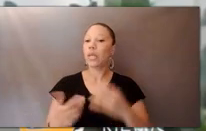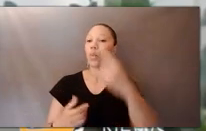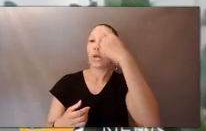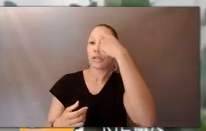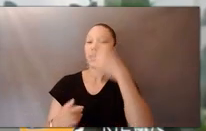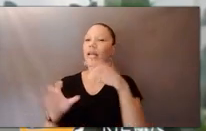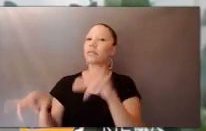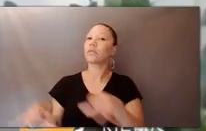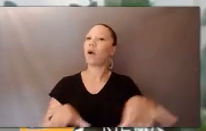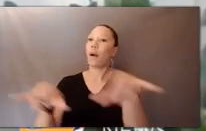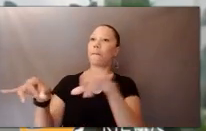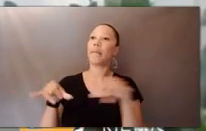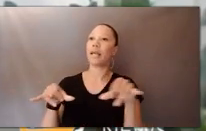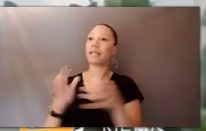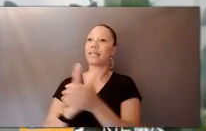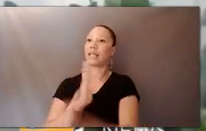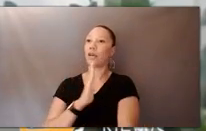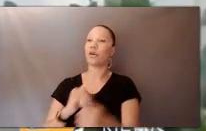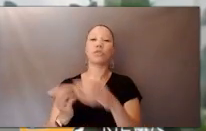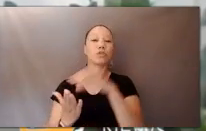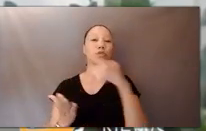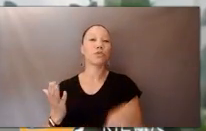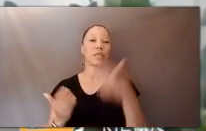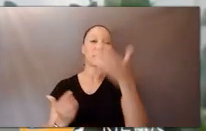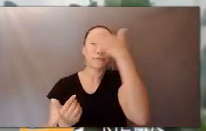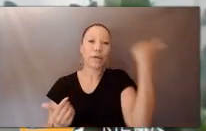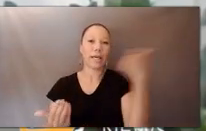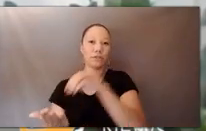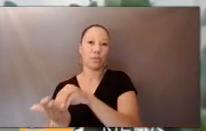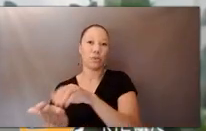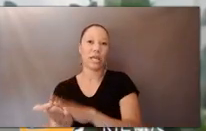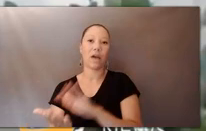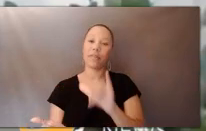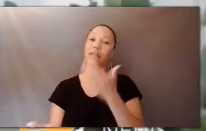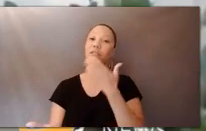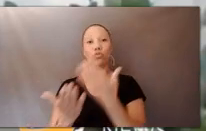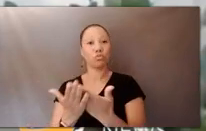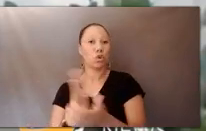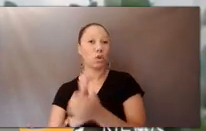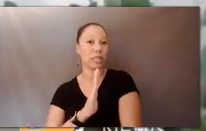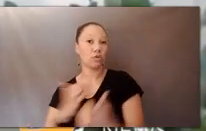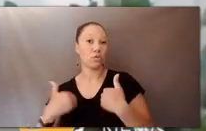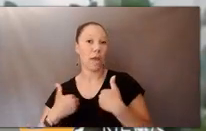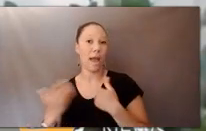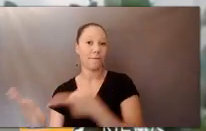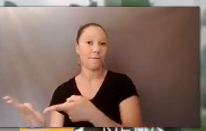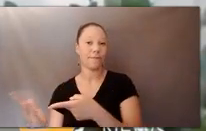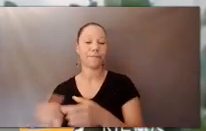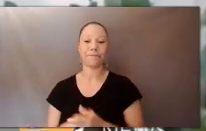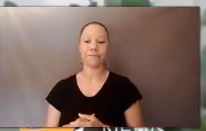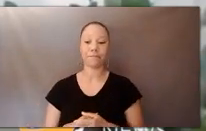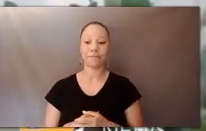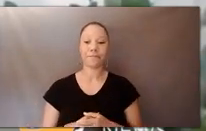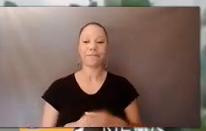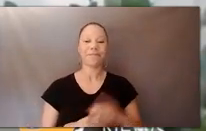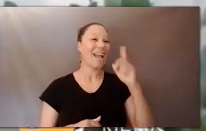some common things that students just might forget about that is actually pretty good to have on a list? Well, one of the things that I